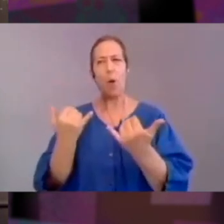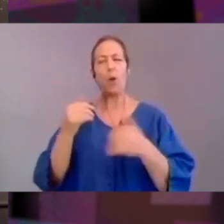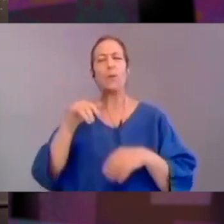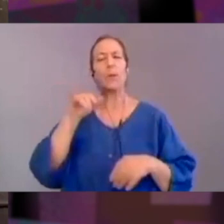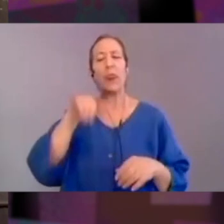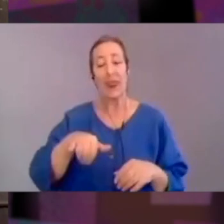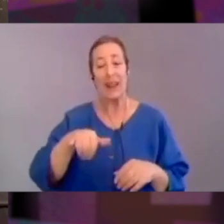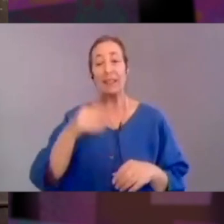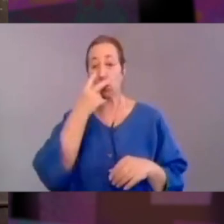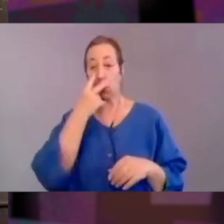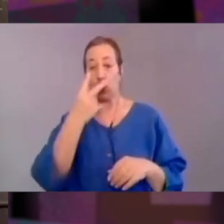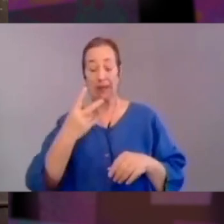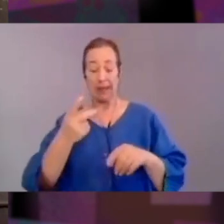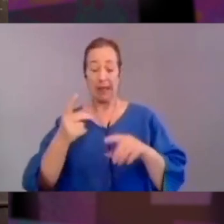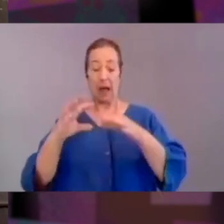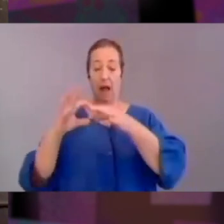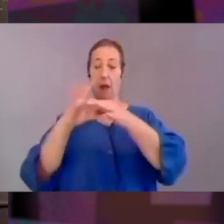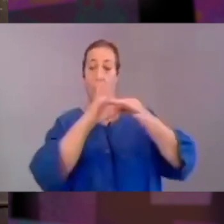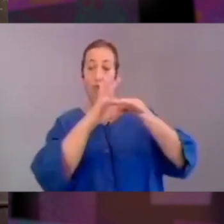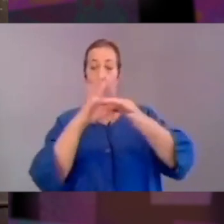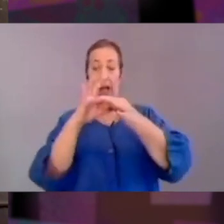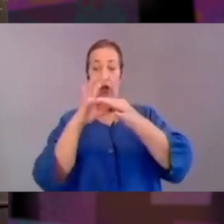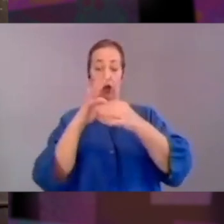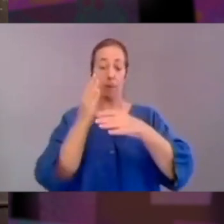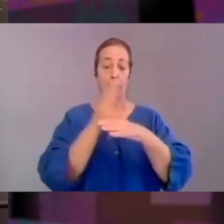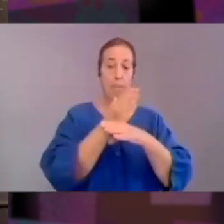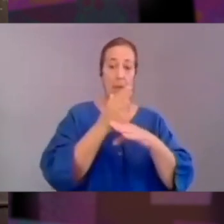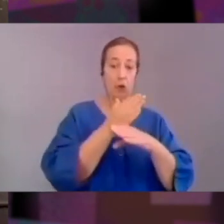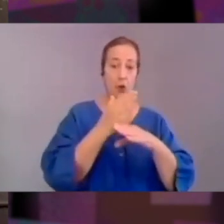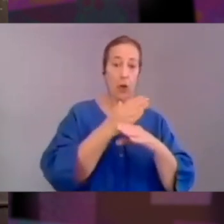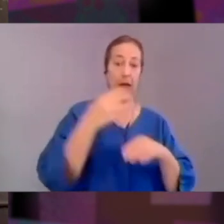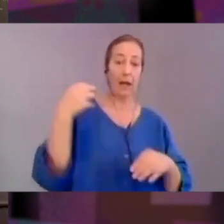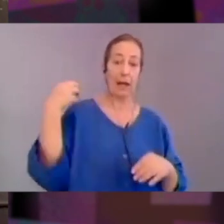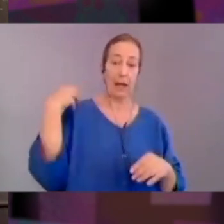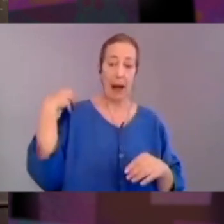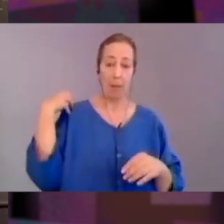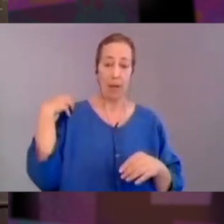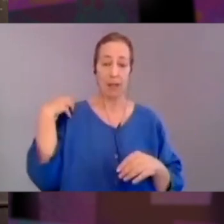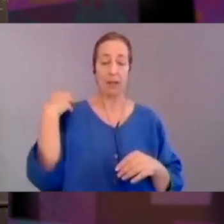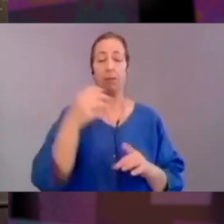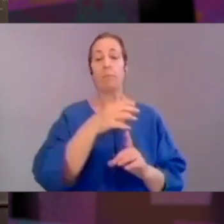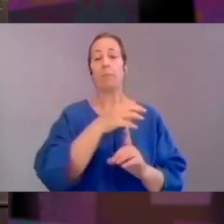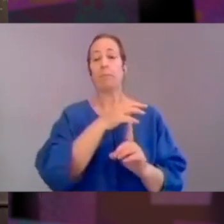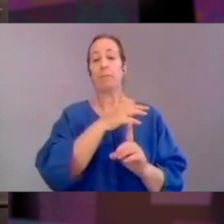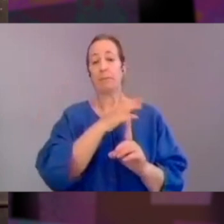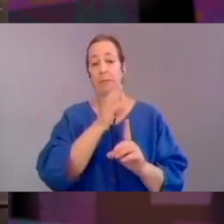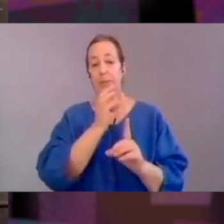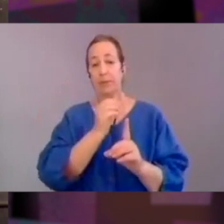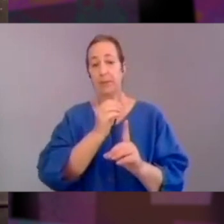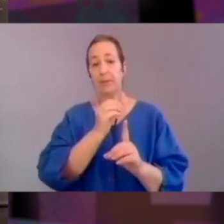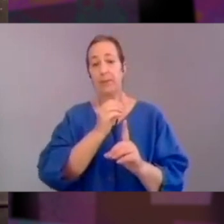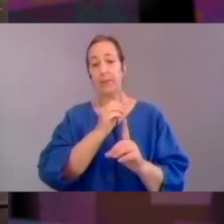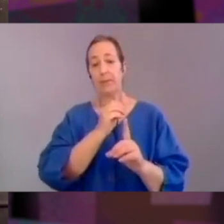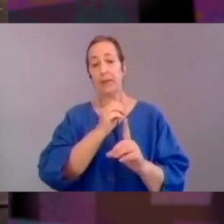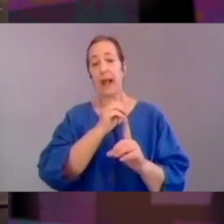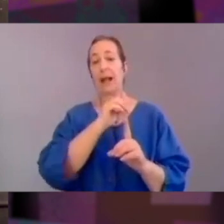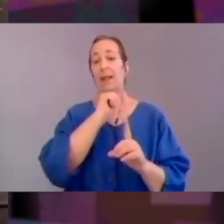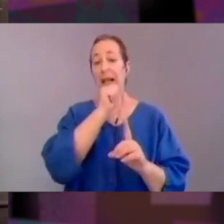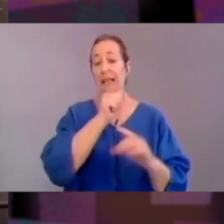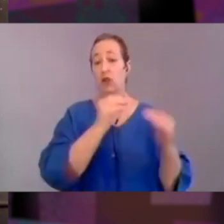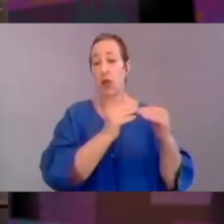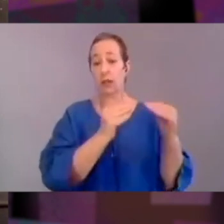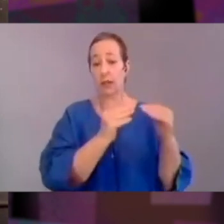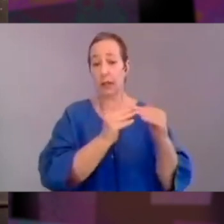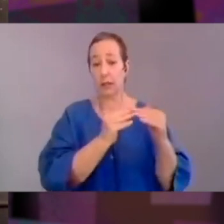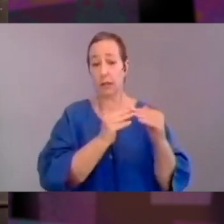racism, and NPN has taken a hard look at where we have fallen short, how we might respond quickly to meet urgent